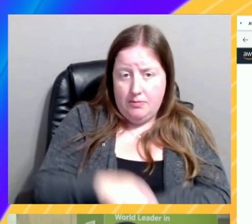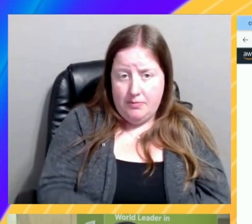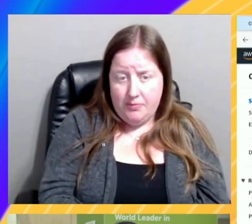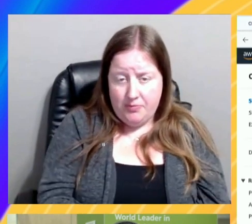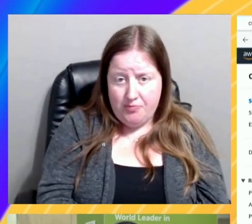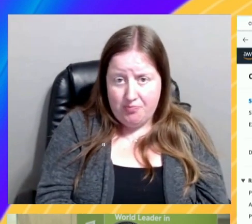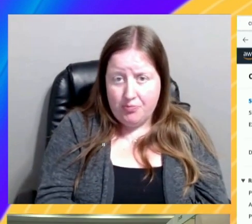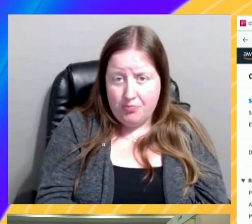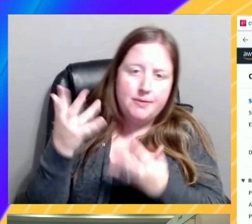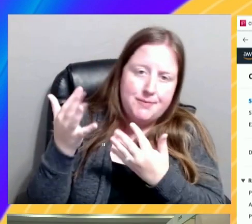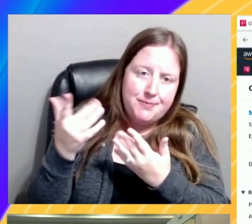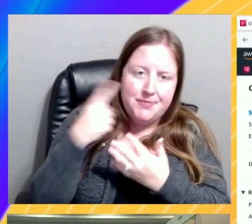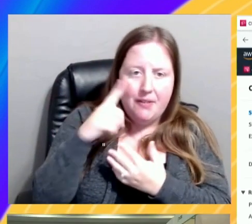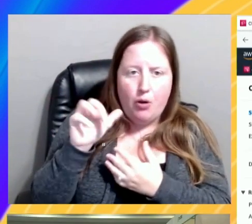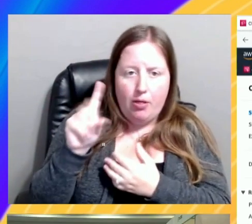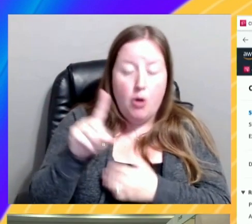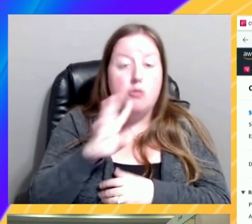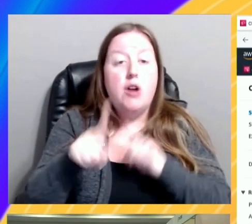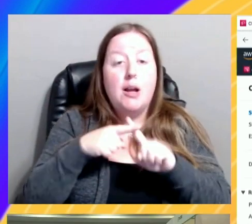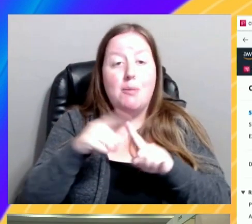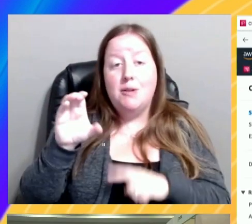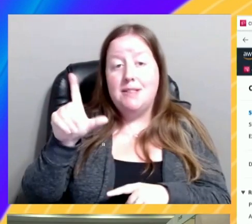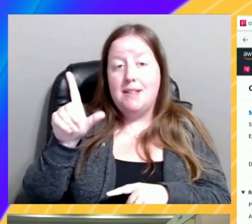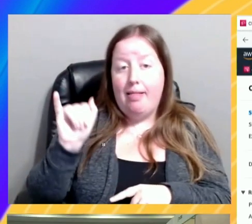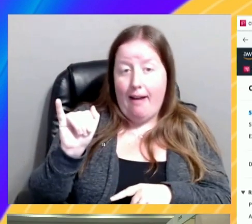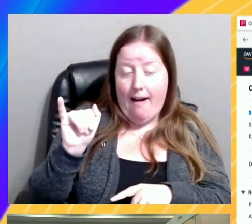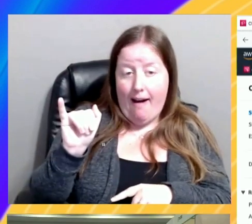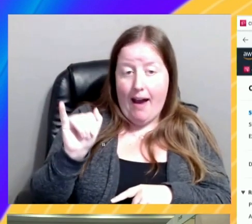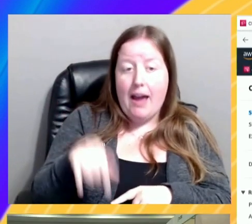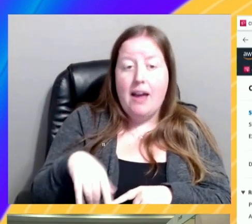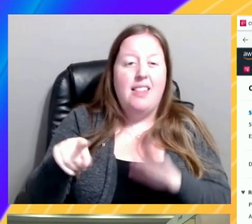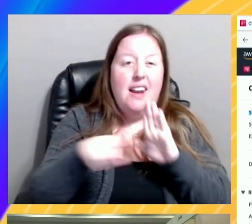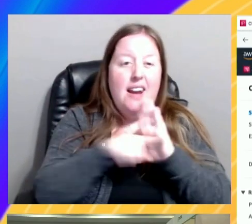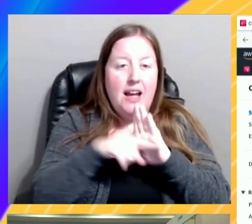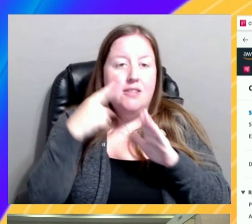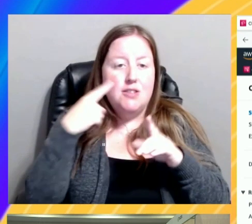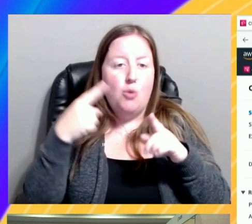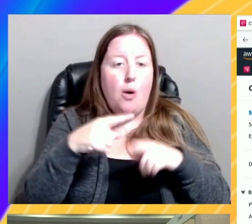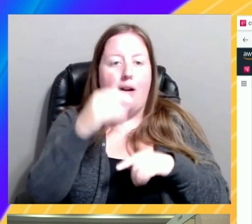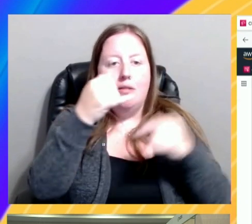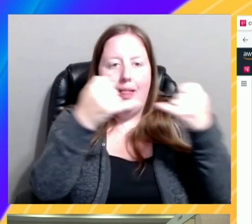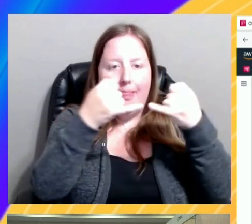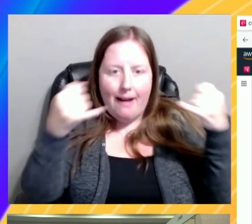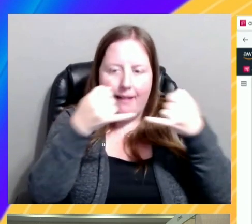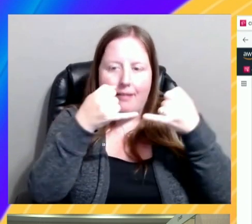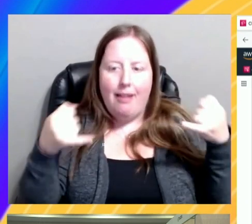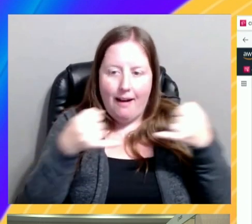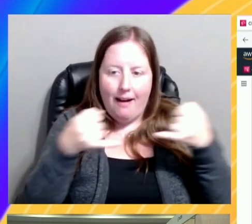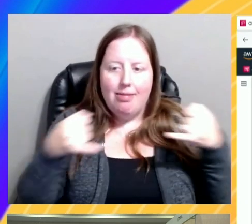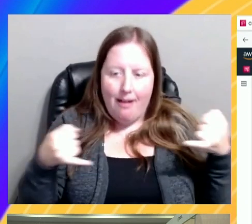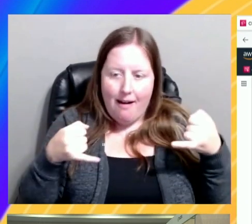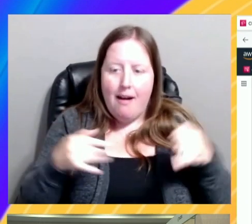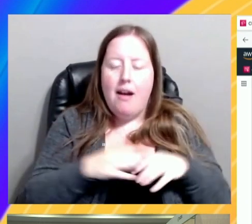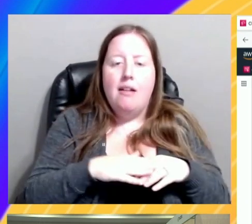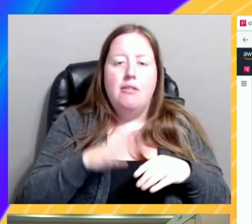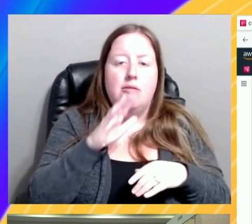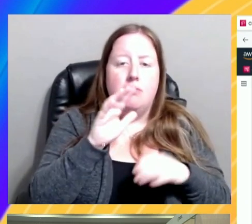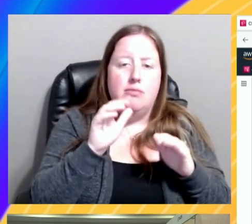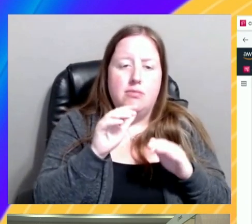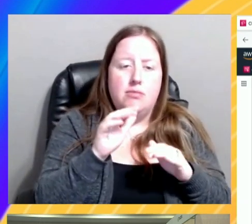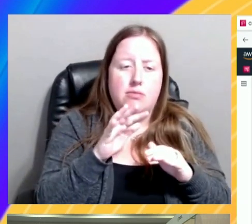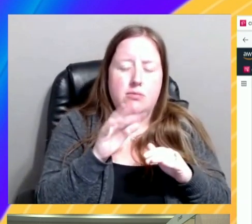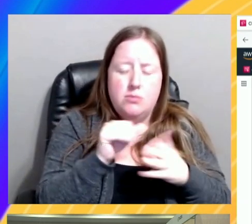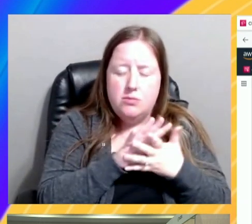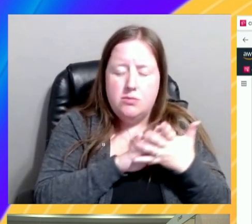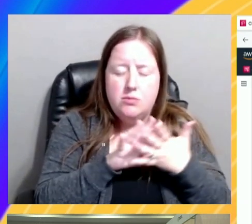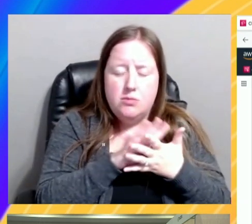about the CLI, the disadvantages of having to do it line by line. You could still iterate over that and kind of do like a bash script, but it's not